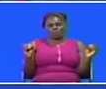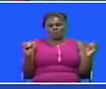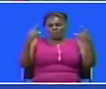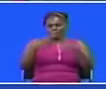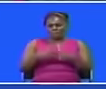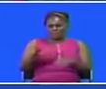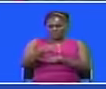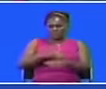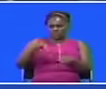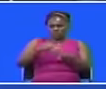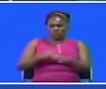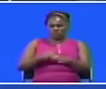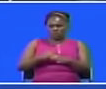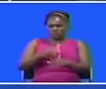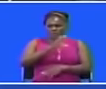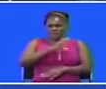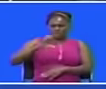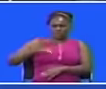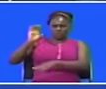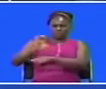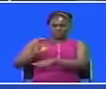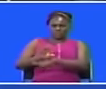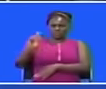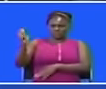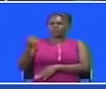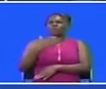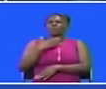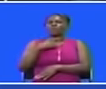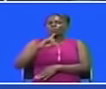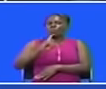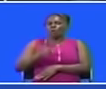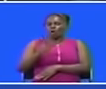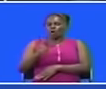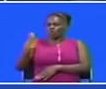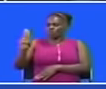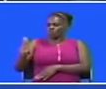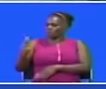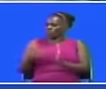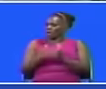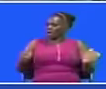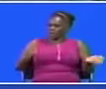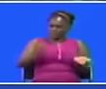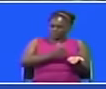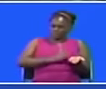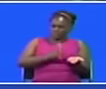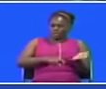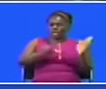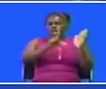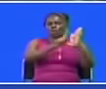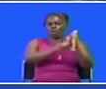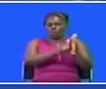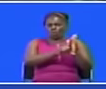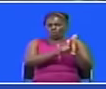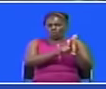the National Council of Churches of Kenya warned President Uhuru Kenyatta against signing the acrimonious amendments into